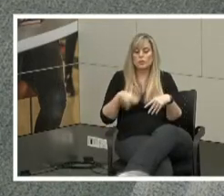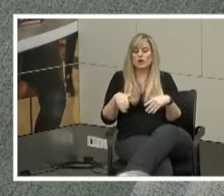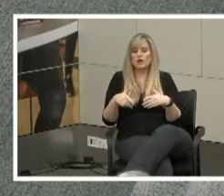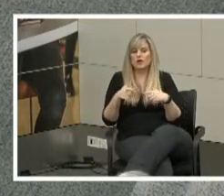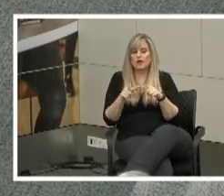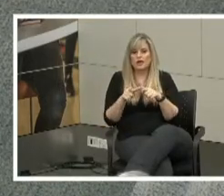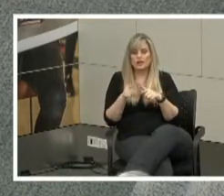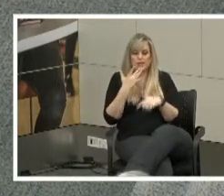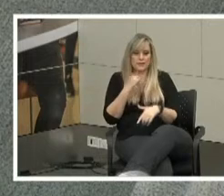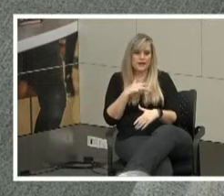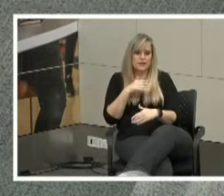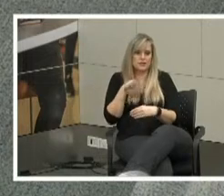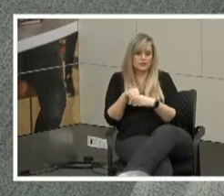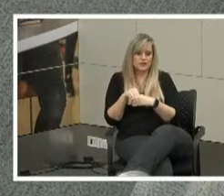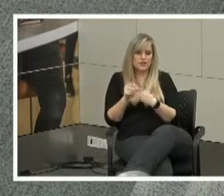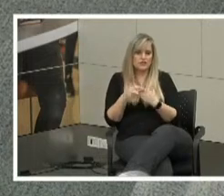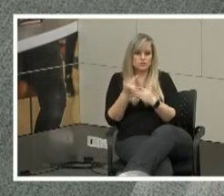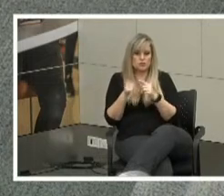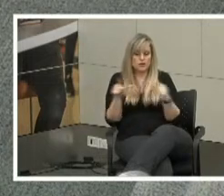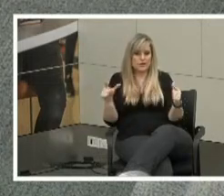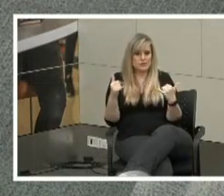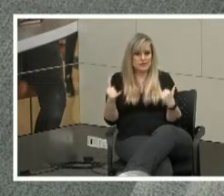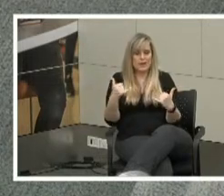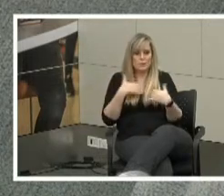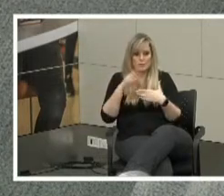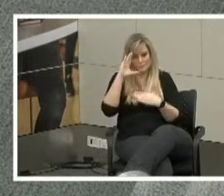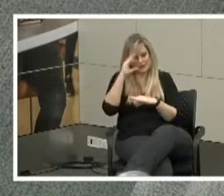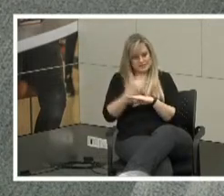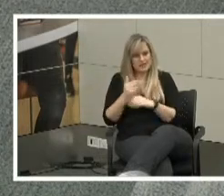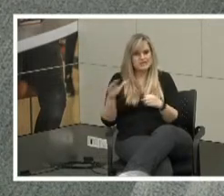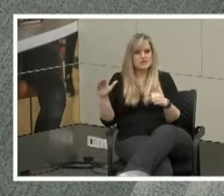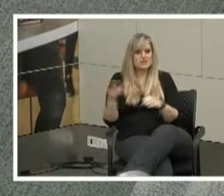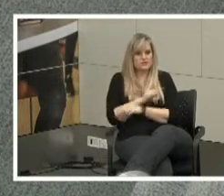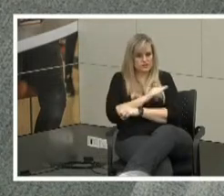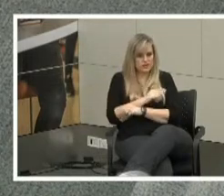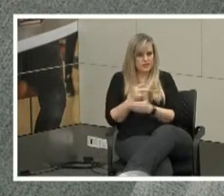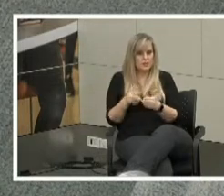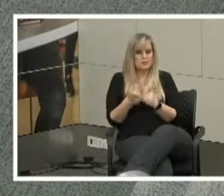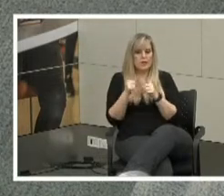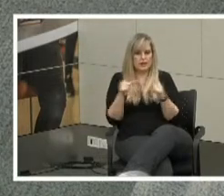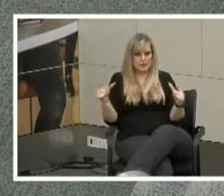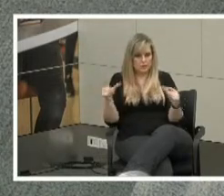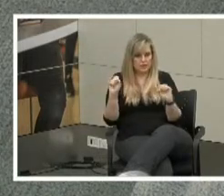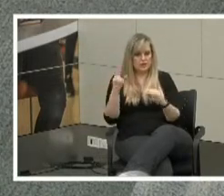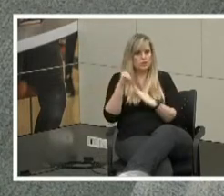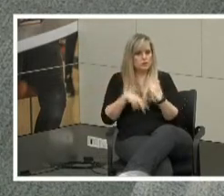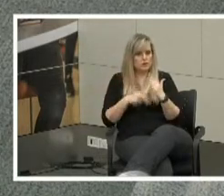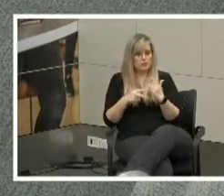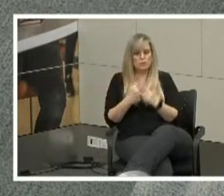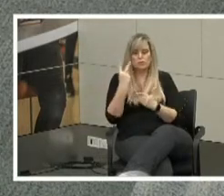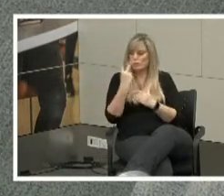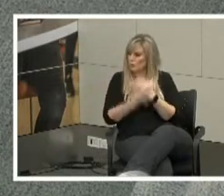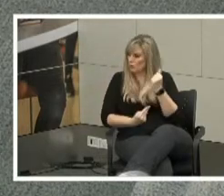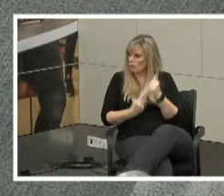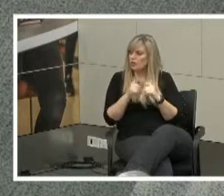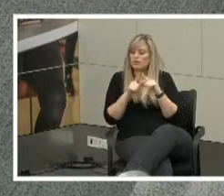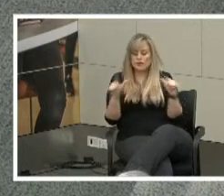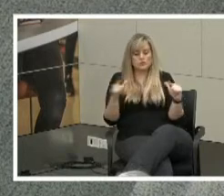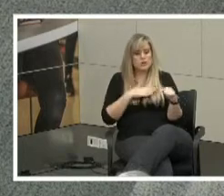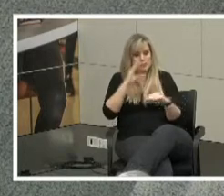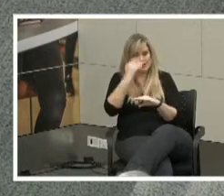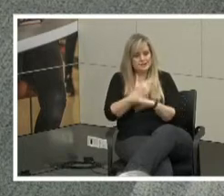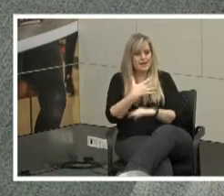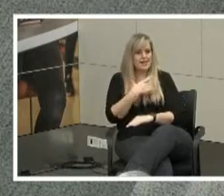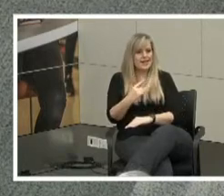language magnet program now my son is fully bilingual and biliterate thanks to being a Wen from K to 8 and my son likes